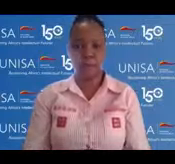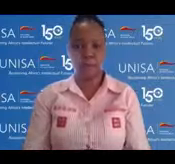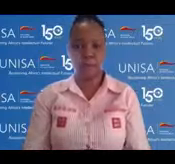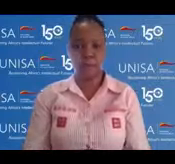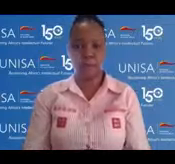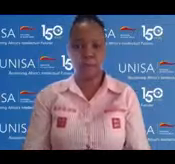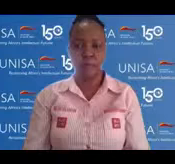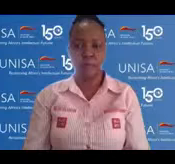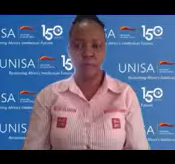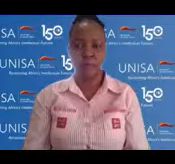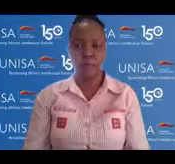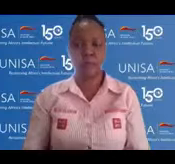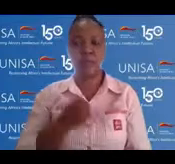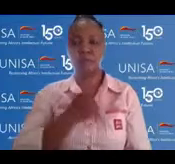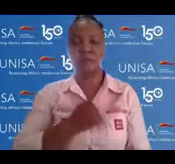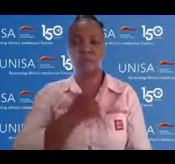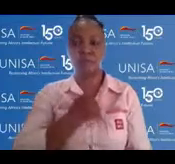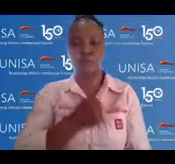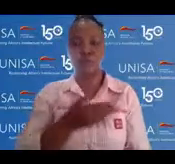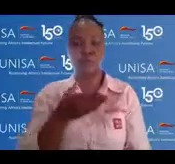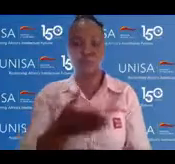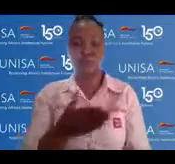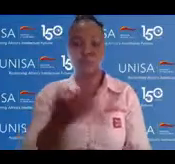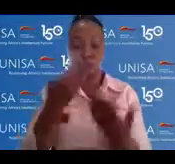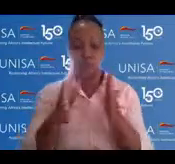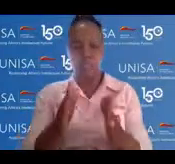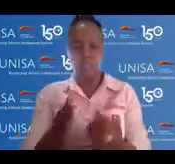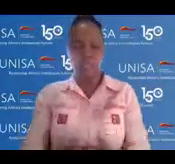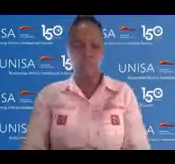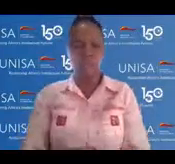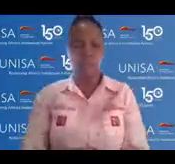Apologies for that, student.